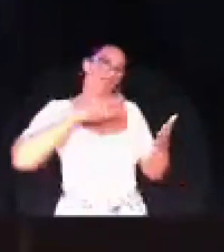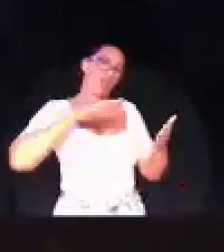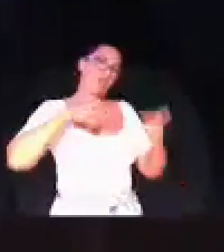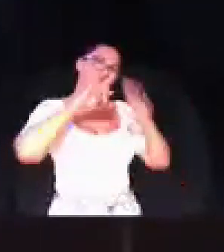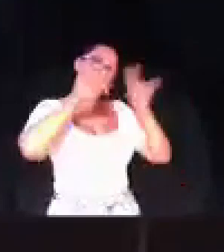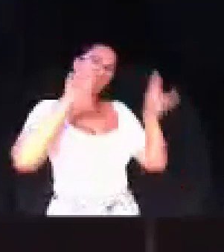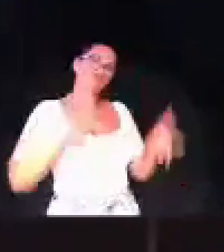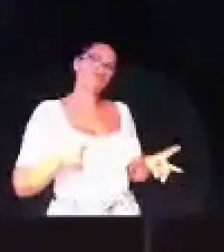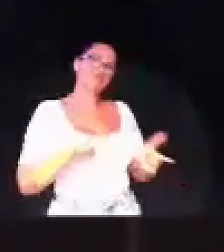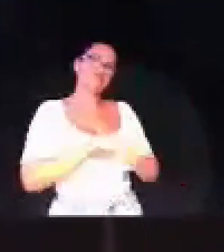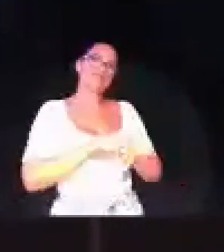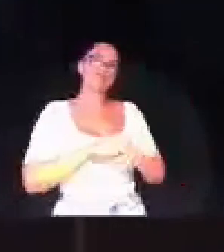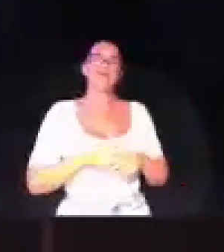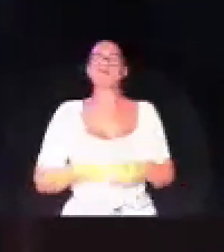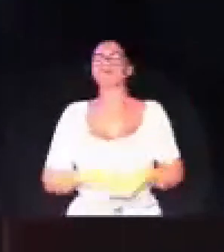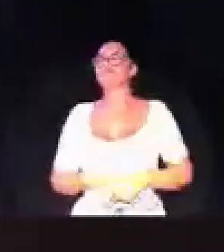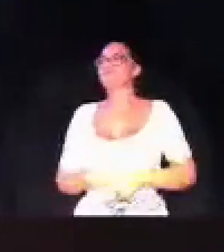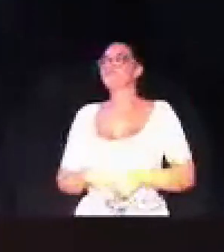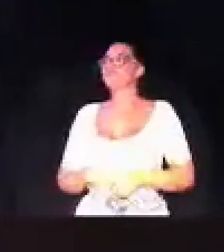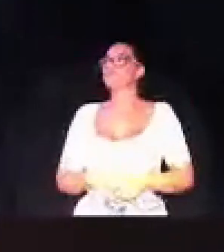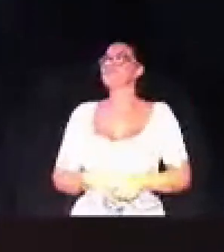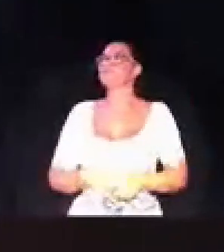going on is just within